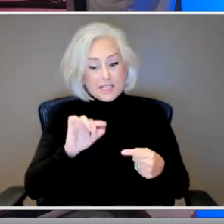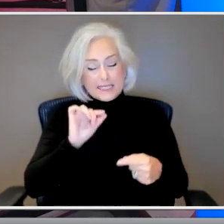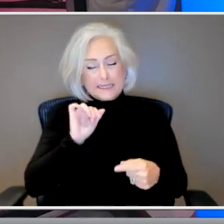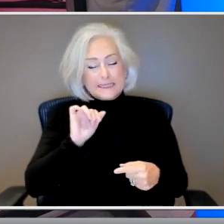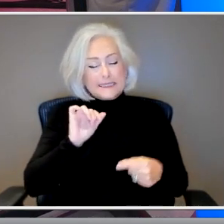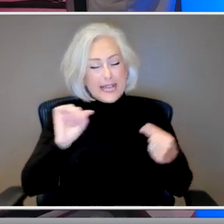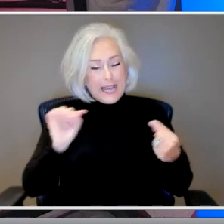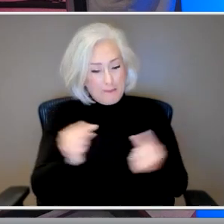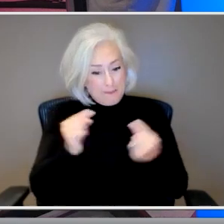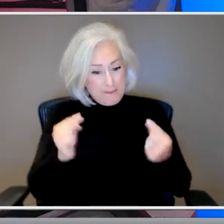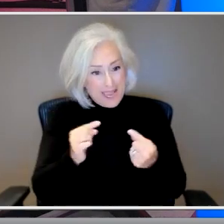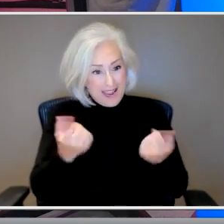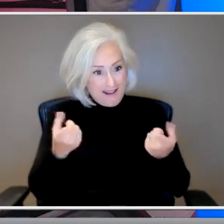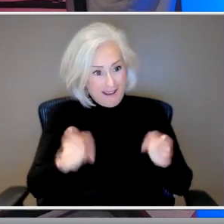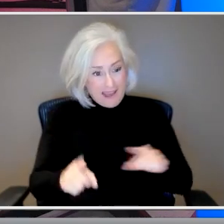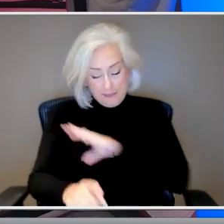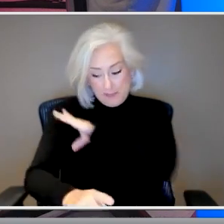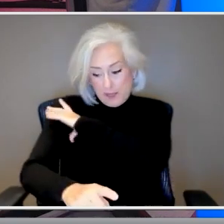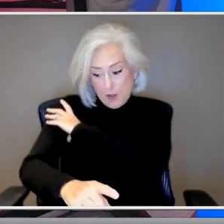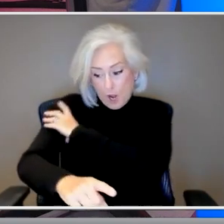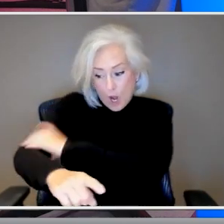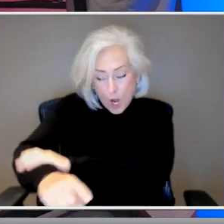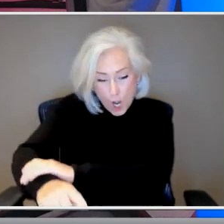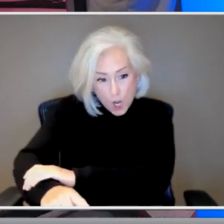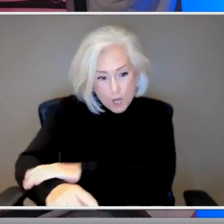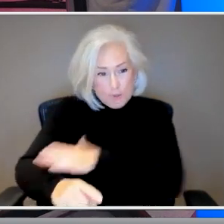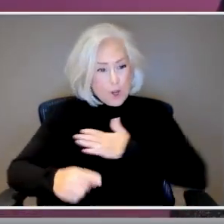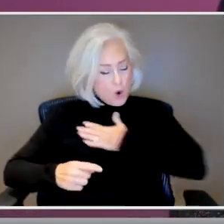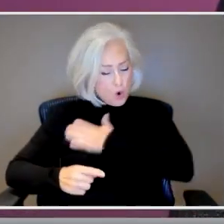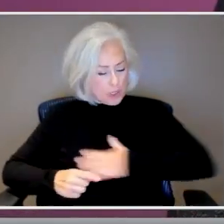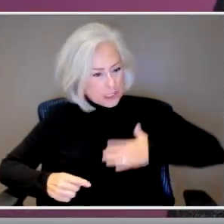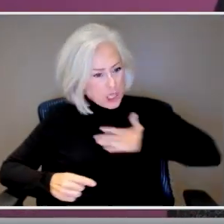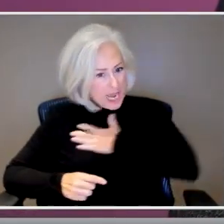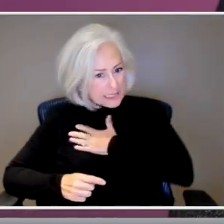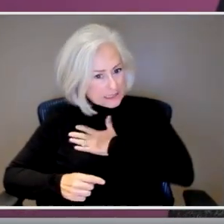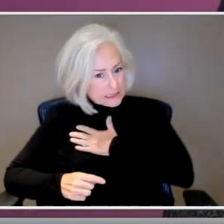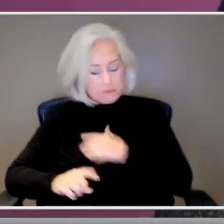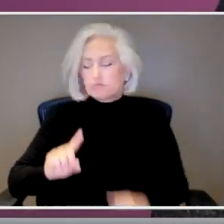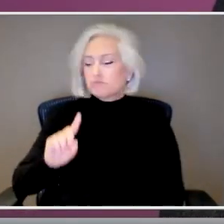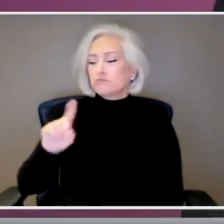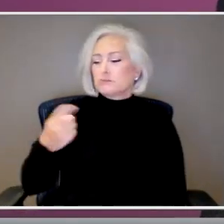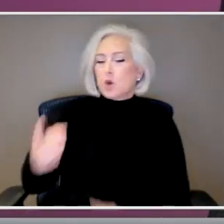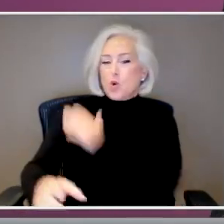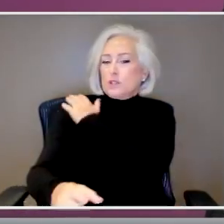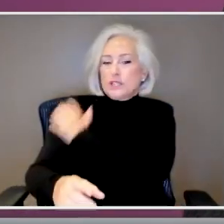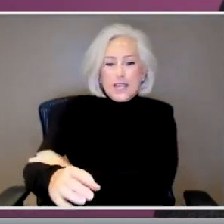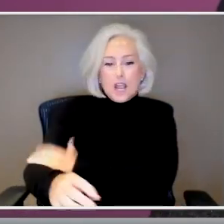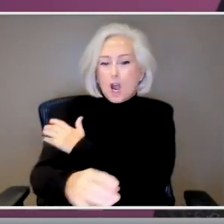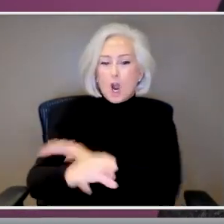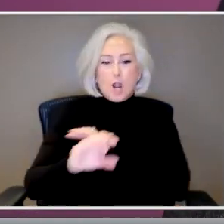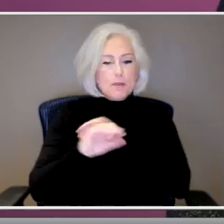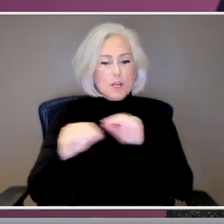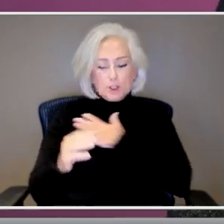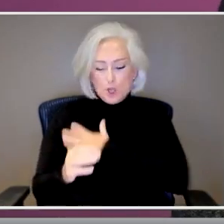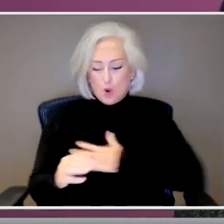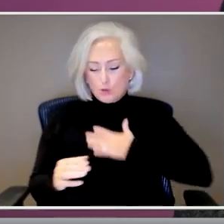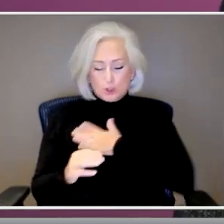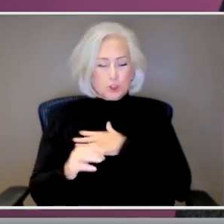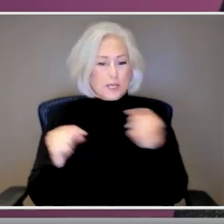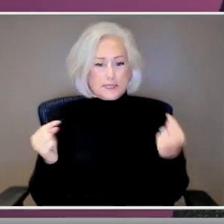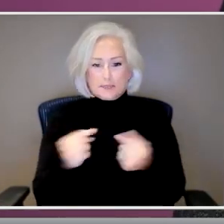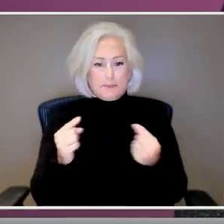I believe you said it was just your arm. Yes, just And- my arm. Yeah, I had no chest pain, and then the vision problems.